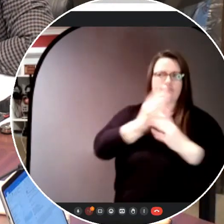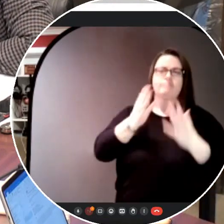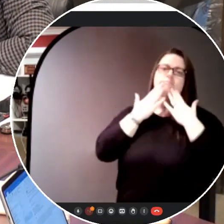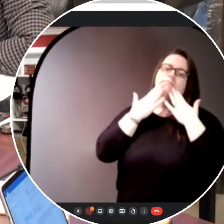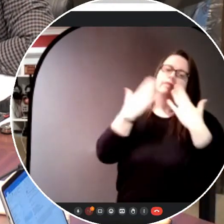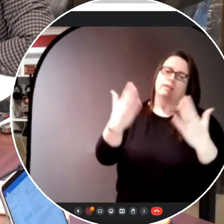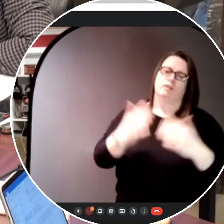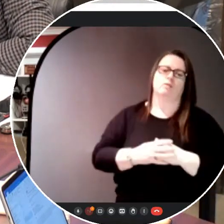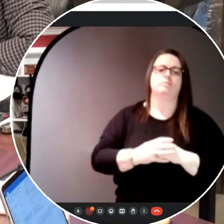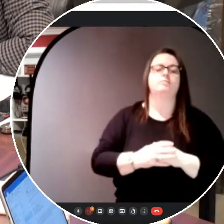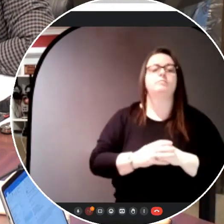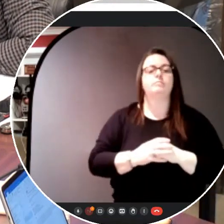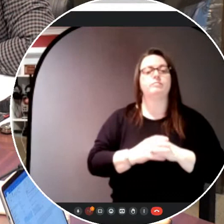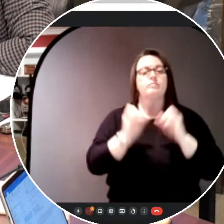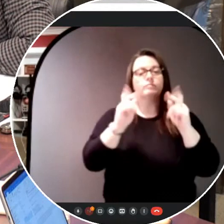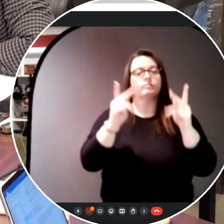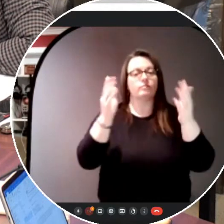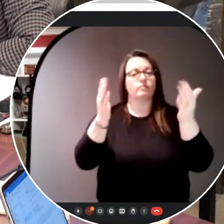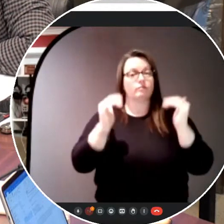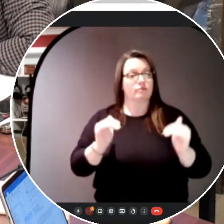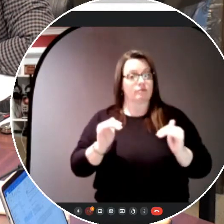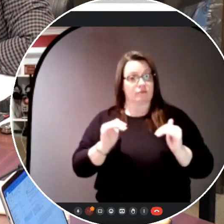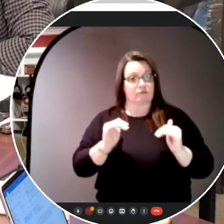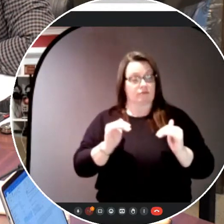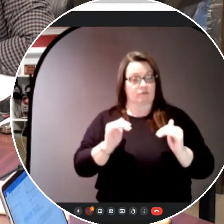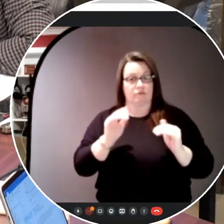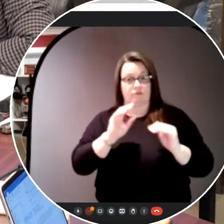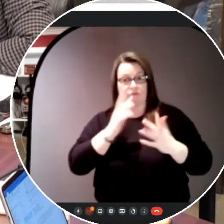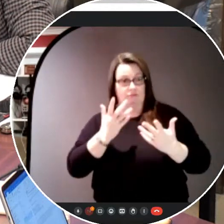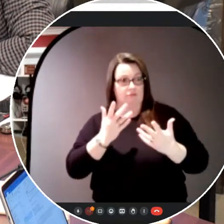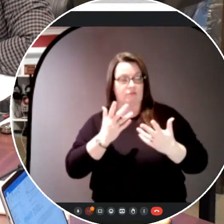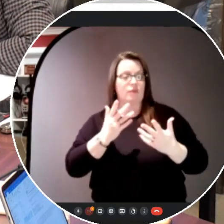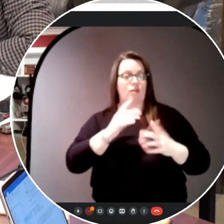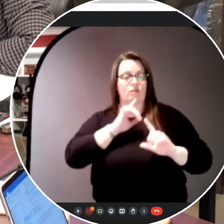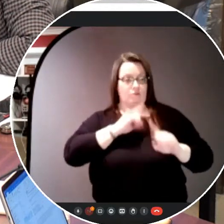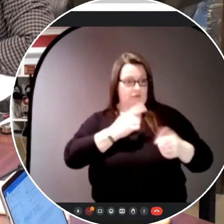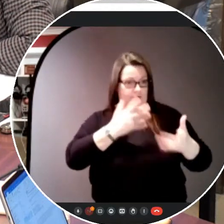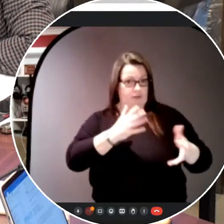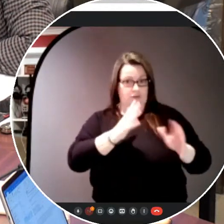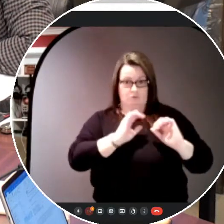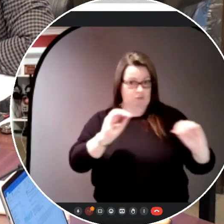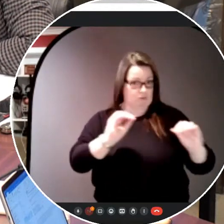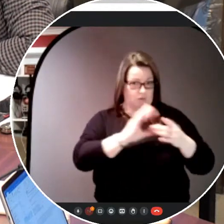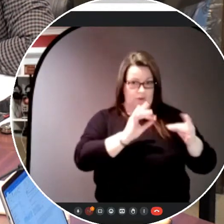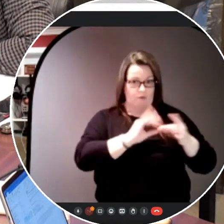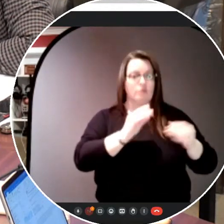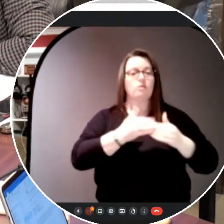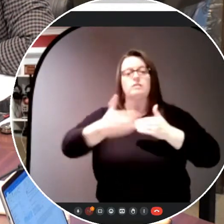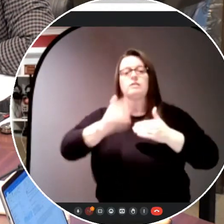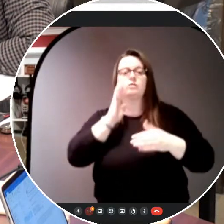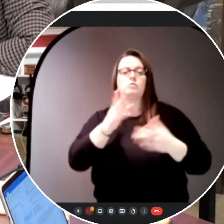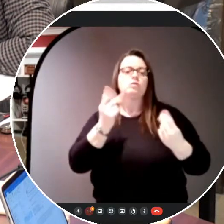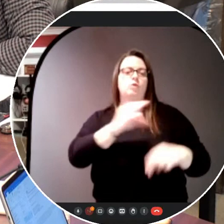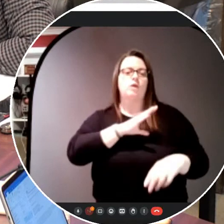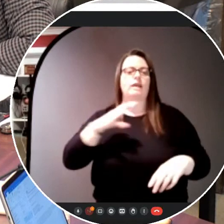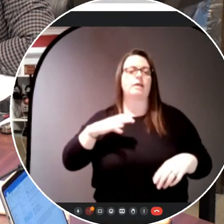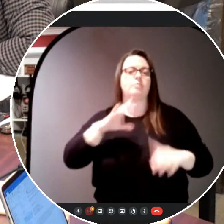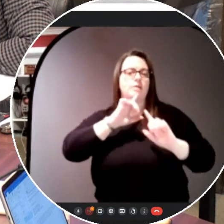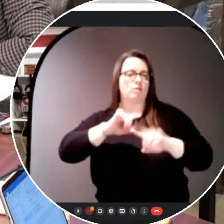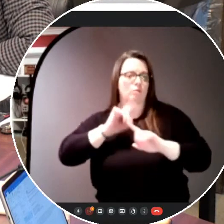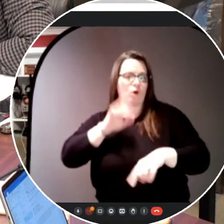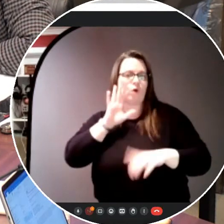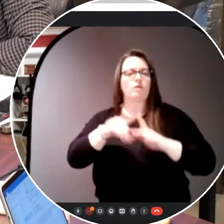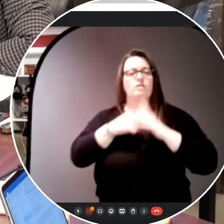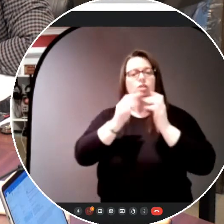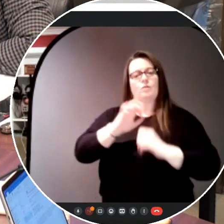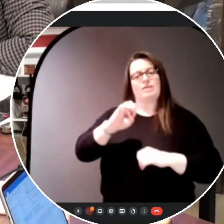moving along with our report. If there's no further comments, we're gonna move along now to our committee reports. And we're going to start off with our executive committee